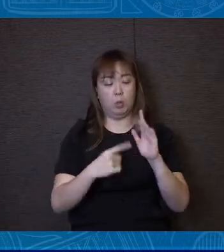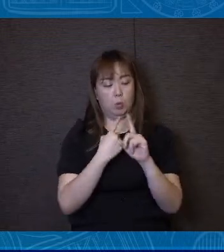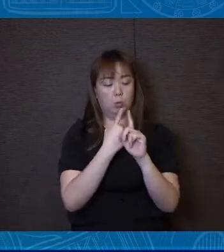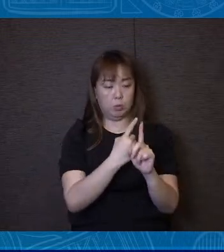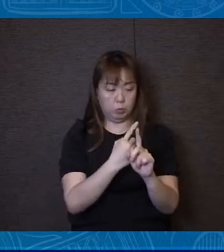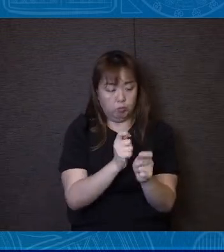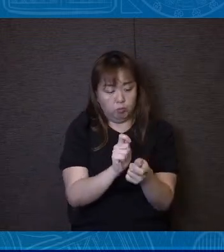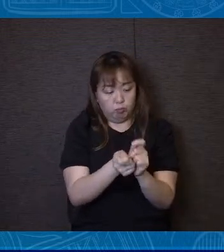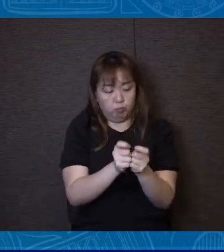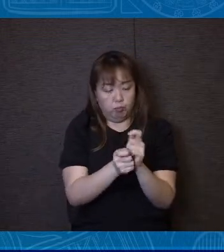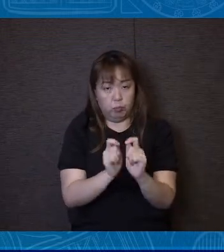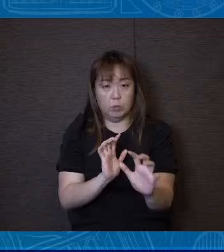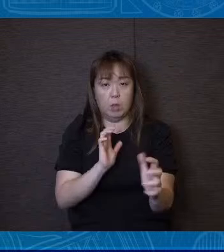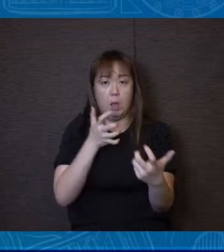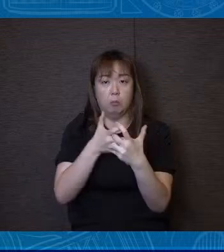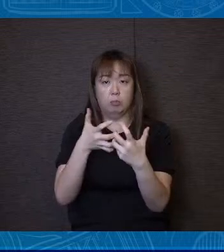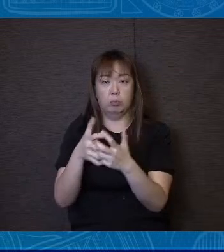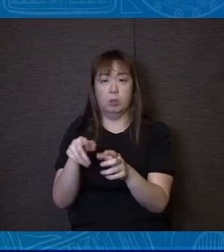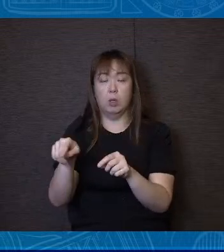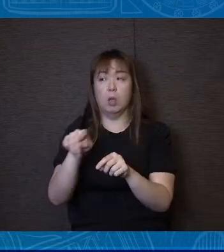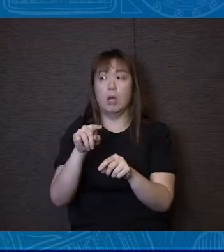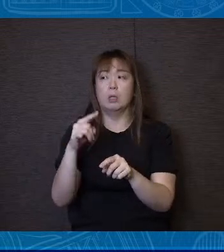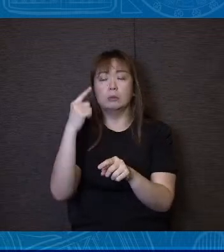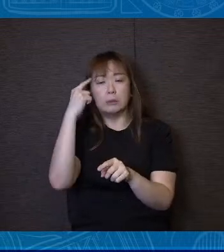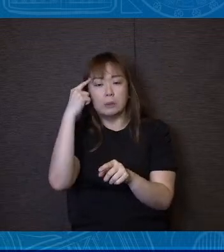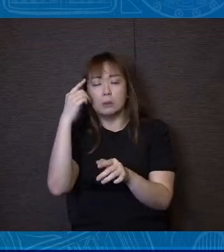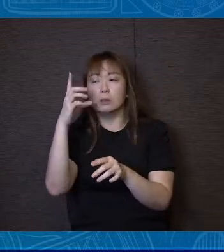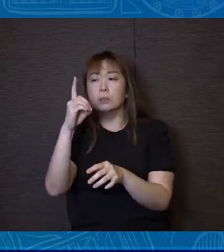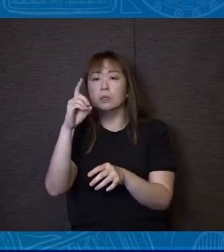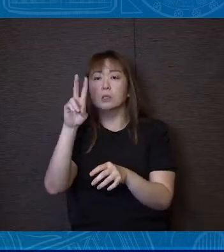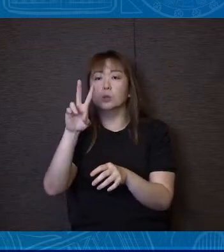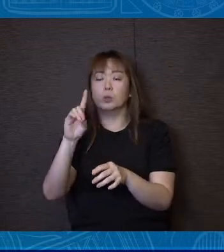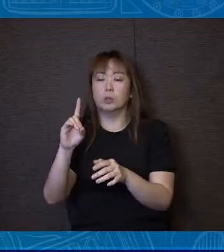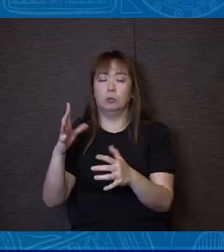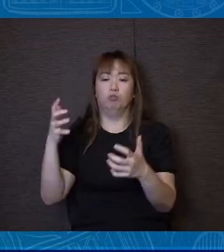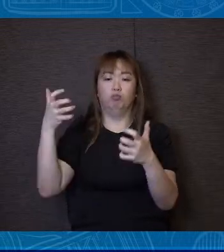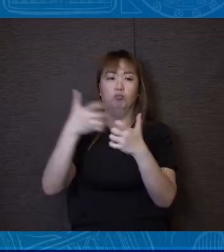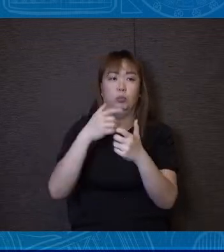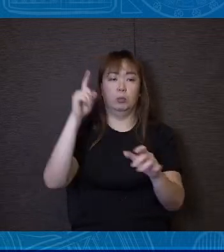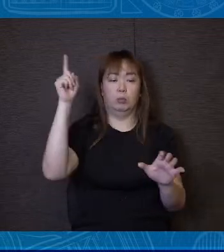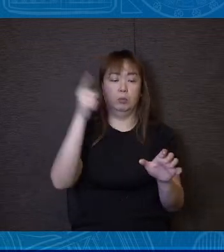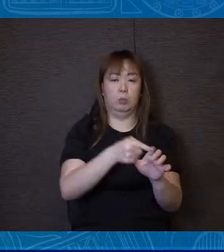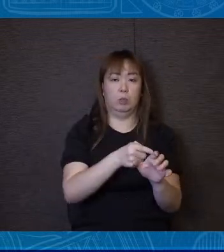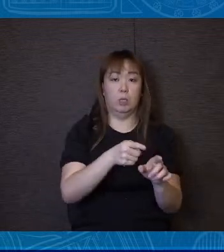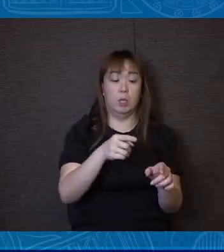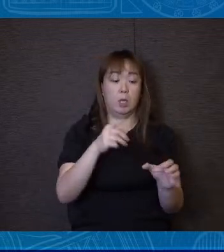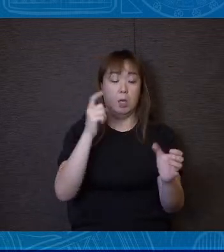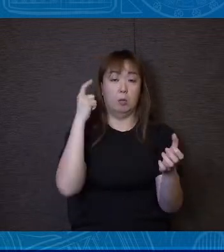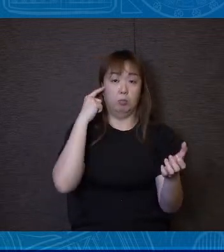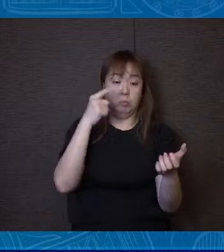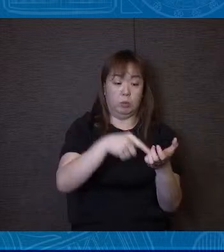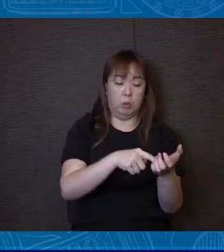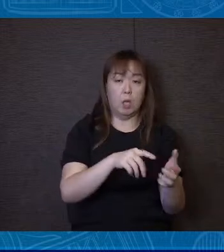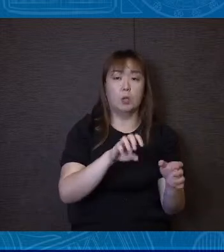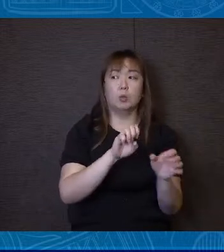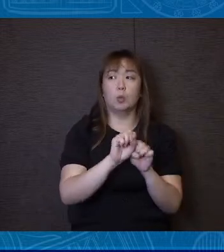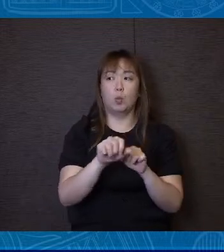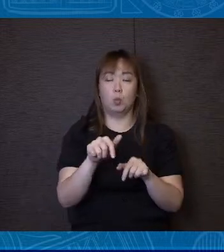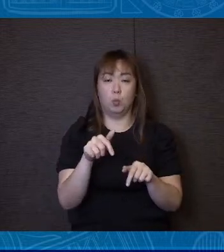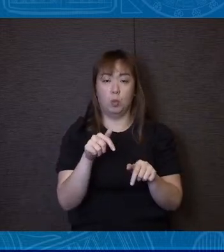adapt to when D2D comes in, so that it becomes complementary, especially